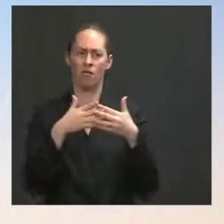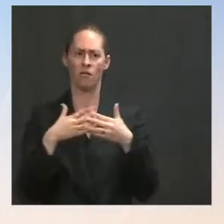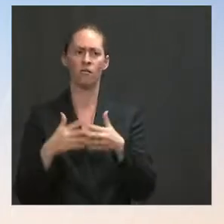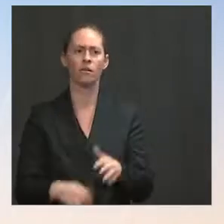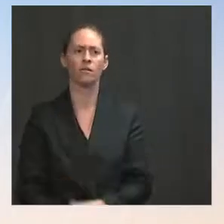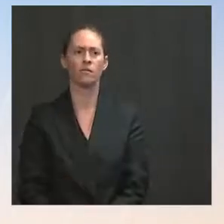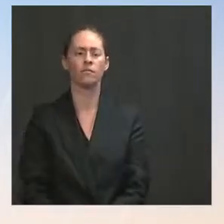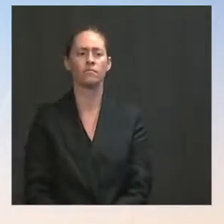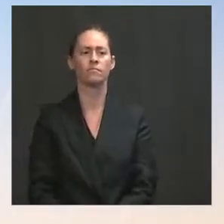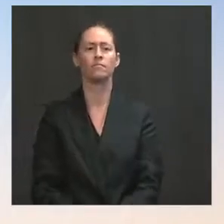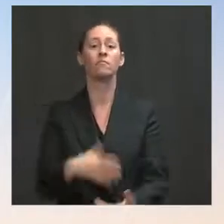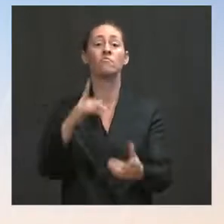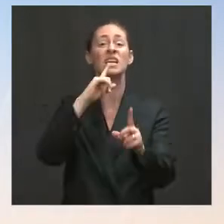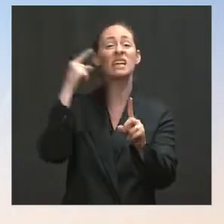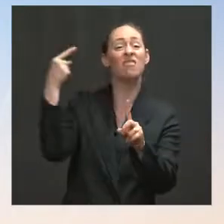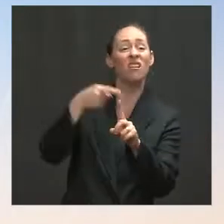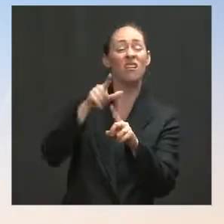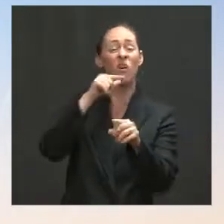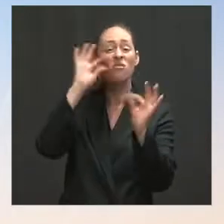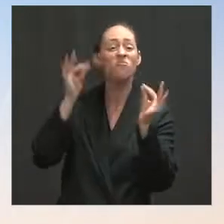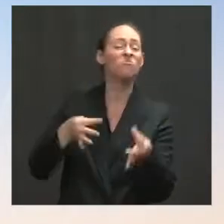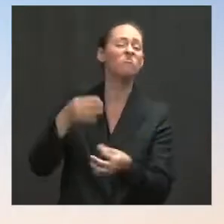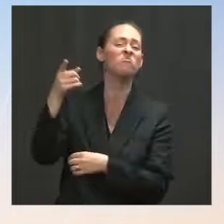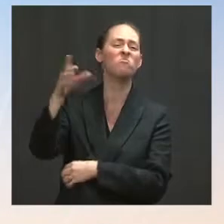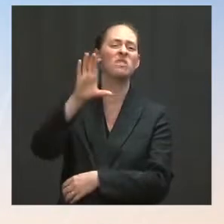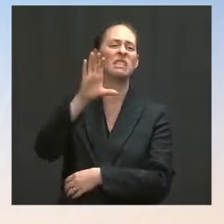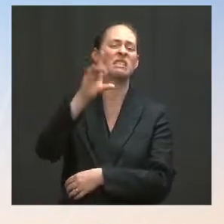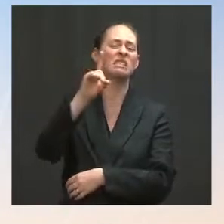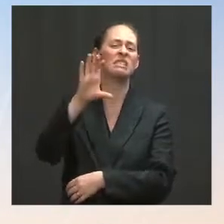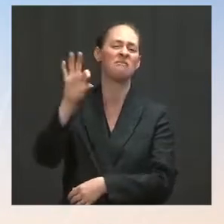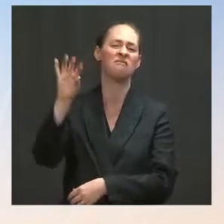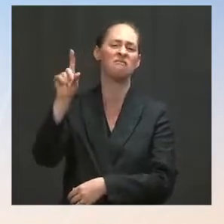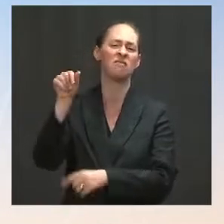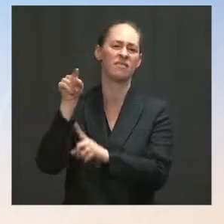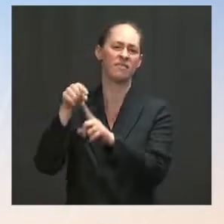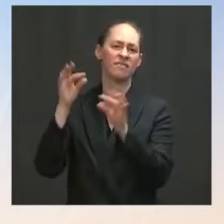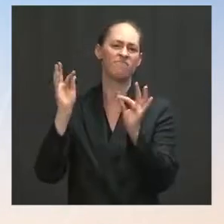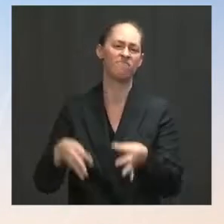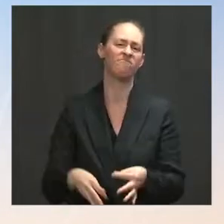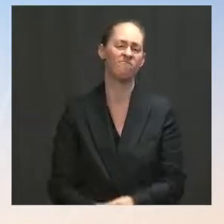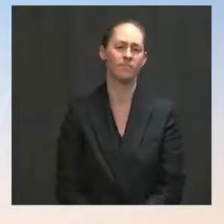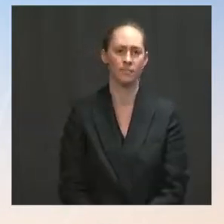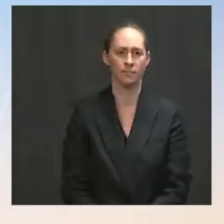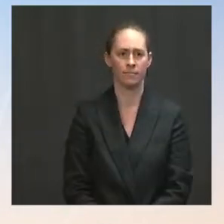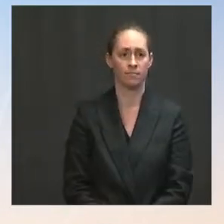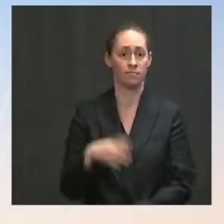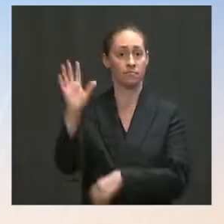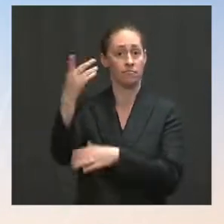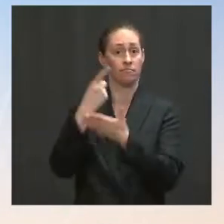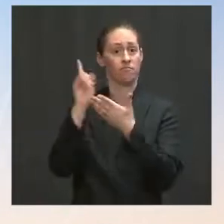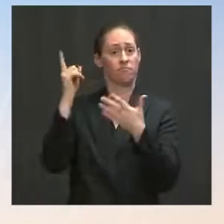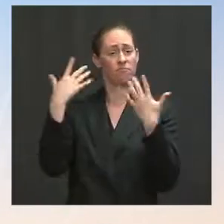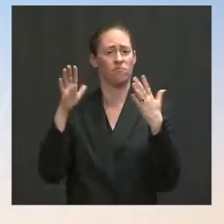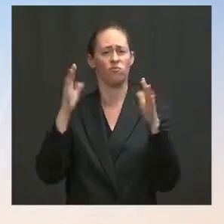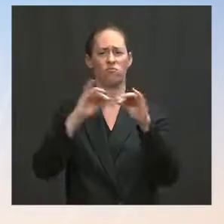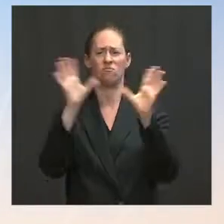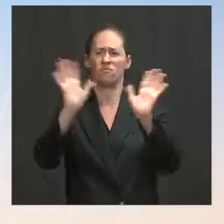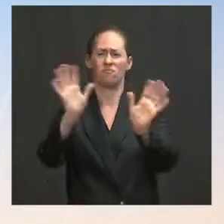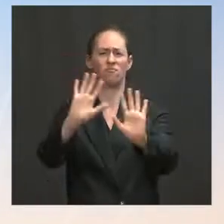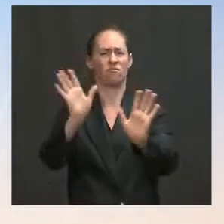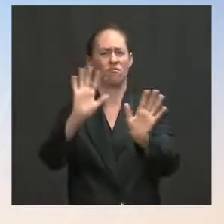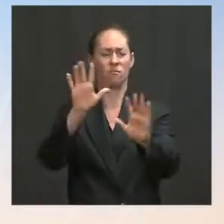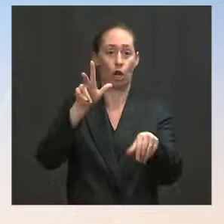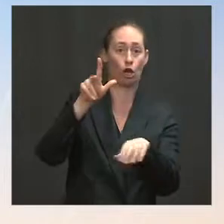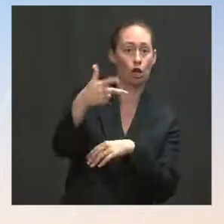and the FDA, and we made clear last week that wasn't a recommendation being made at this time. I'd also point to something that Dr. Fauci